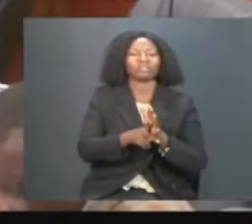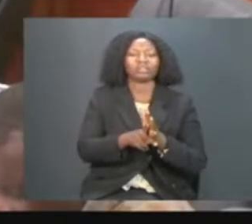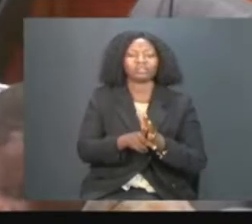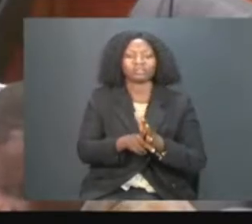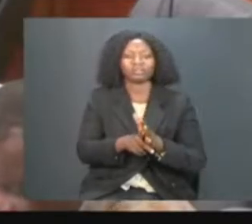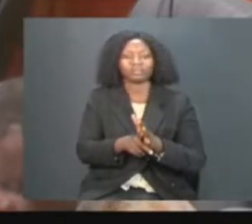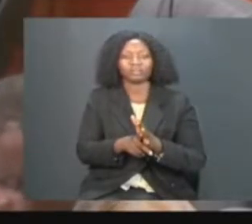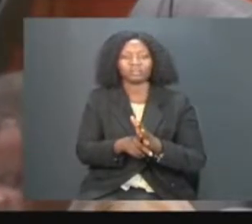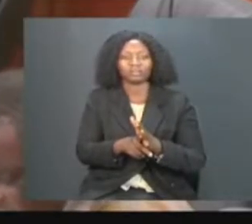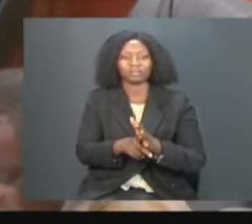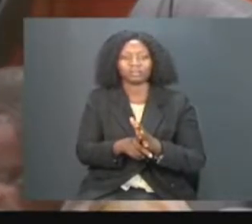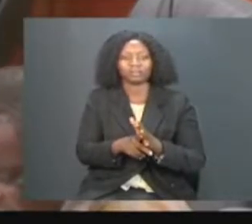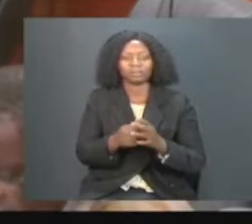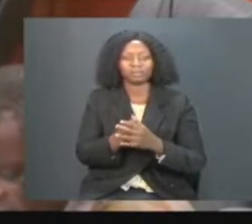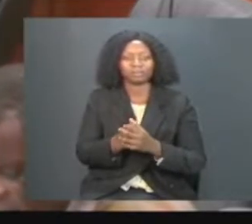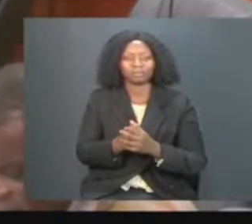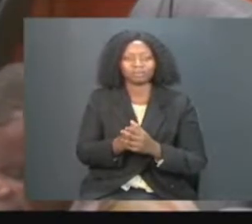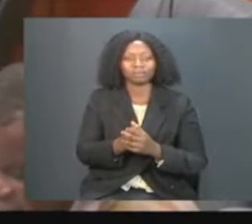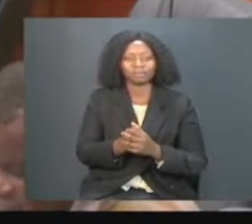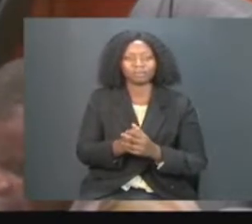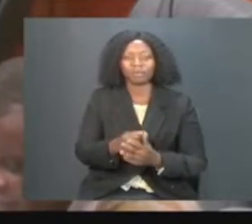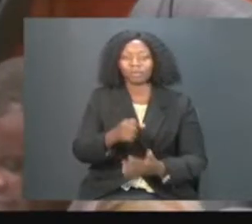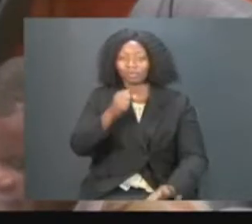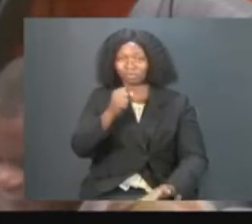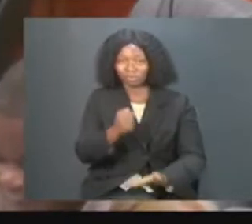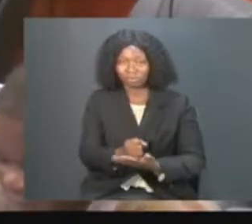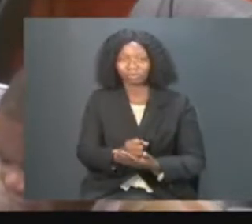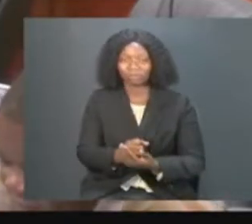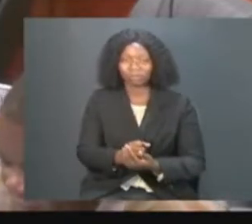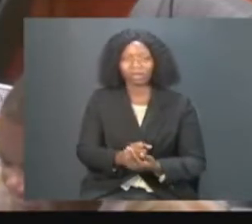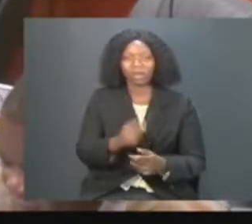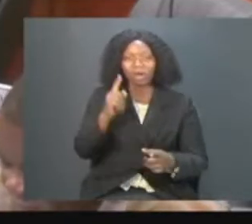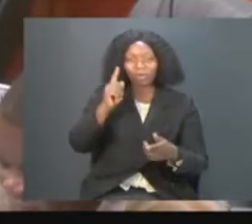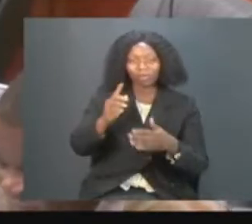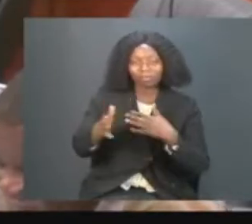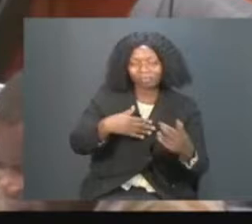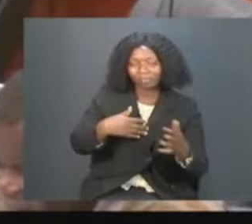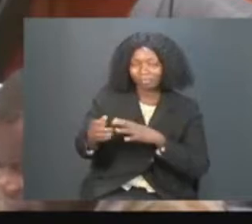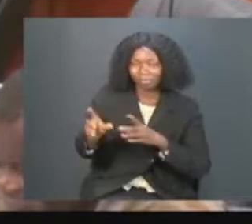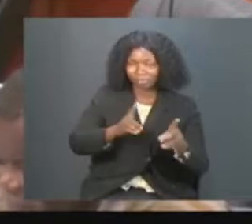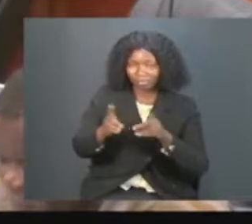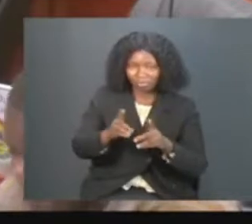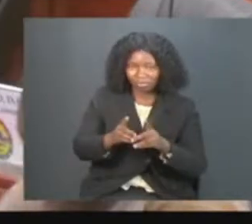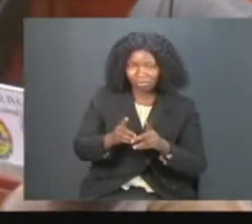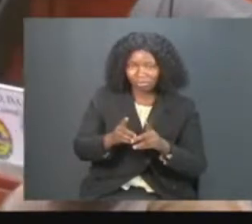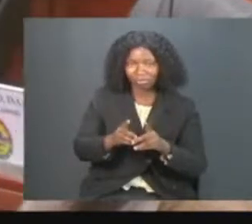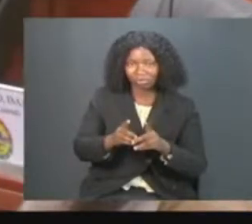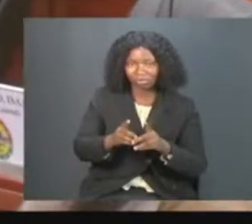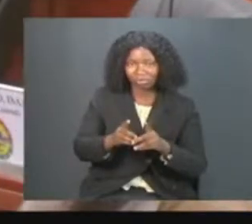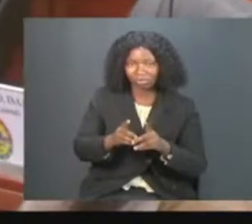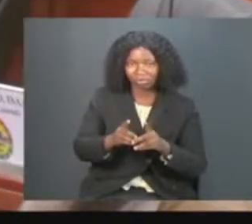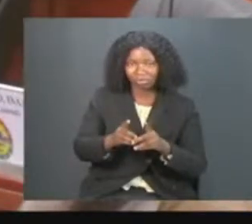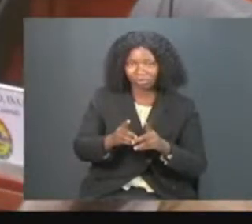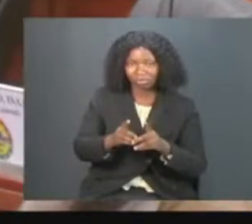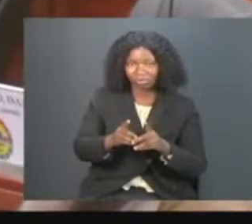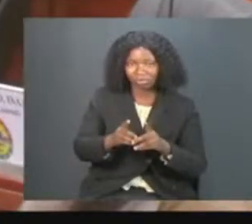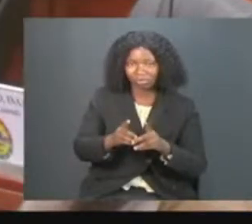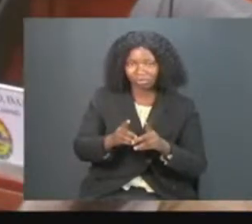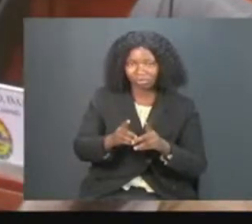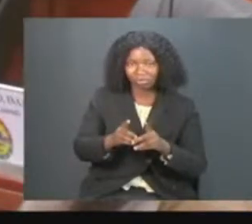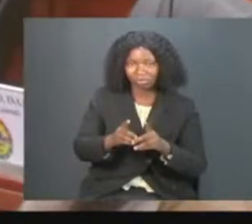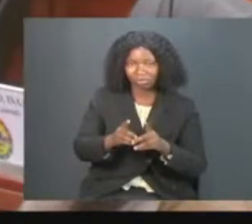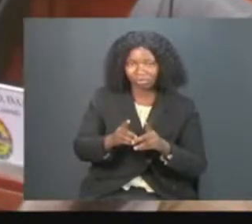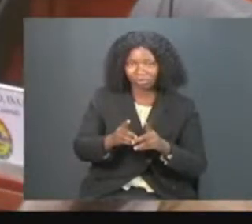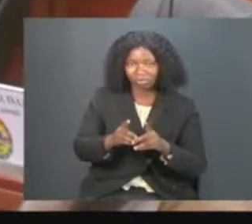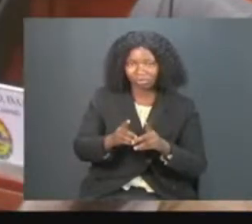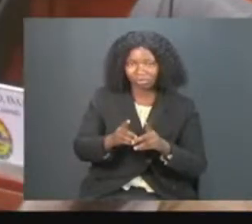a coordinating mechanism that will ensure that whatever we want to do is well thought out and implemented and funded. And